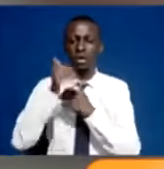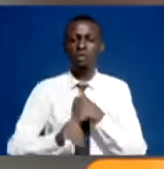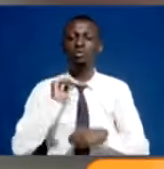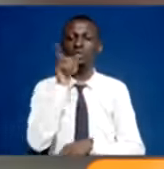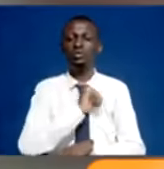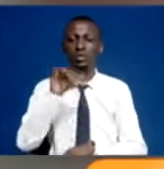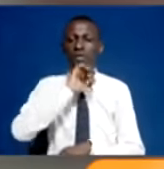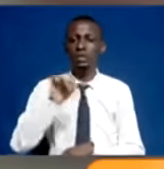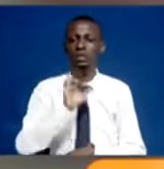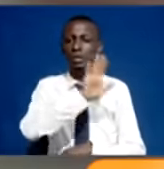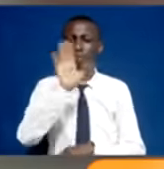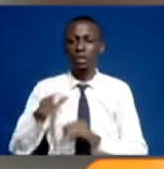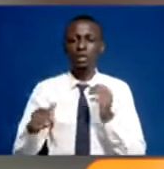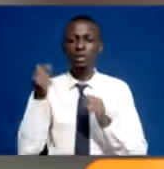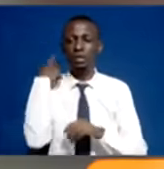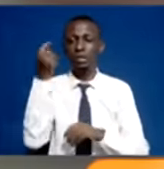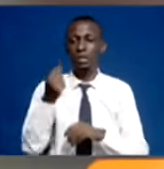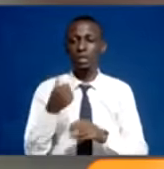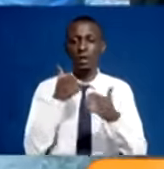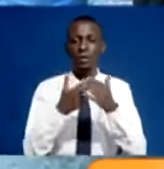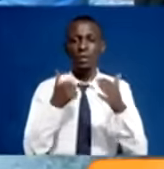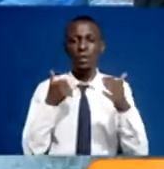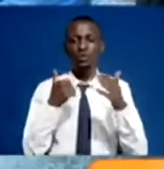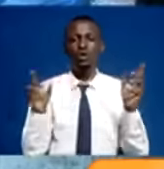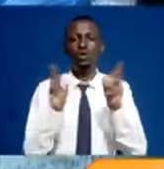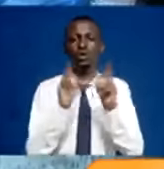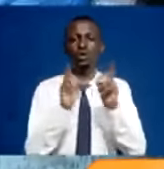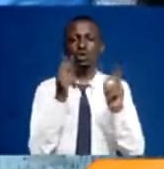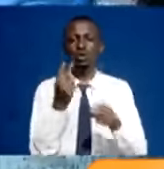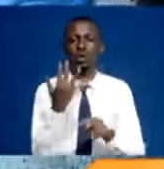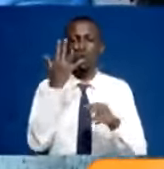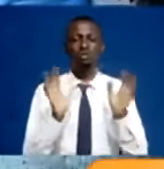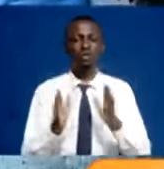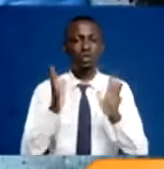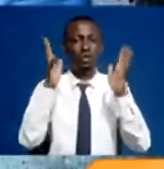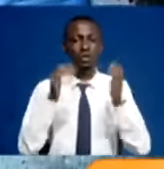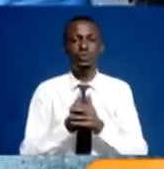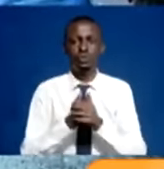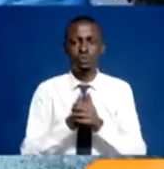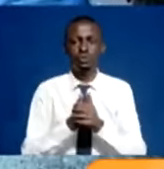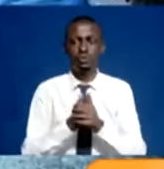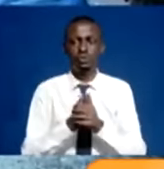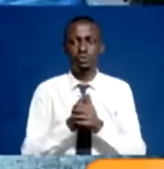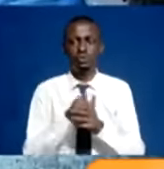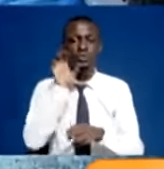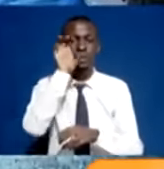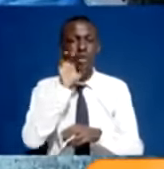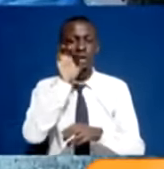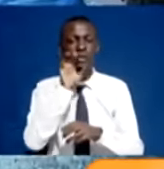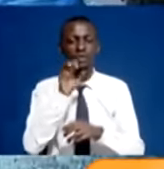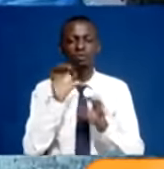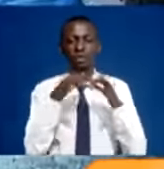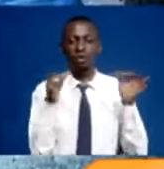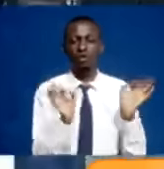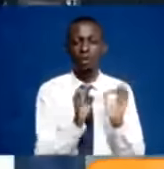of their sons just a day before Christmas. We get to the family of cousins Brian Mwangi and